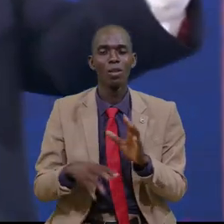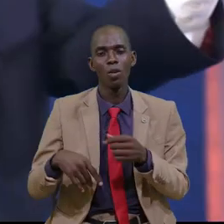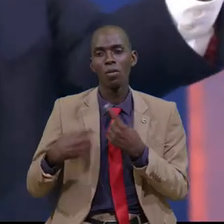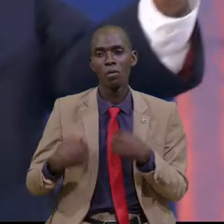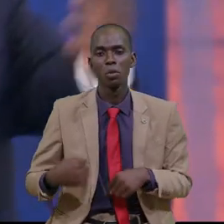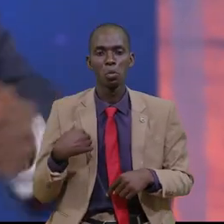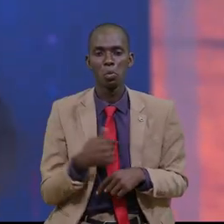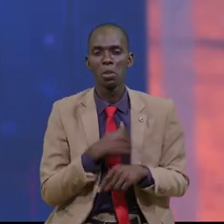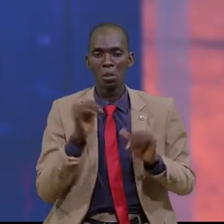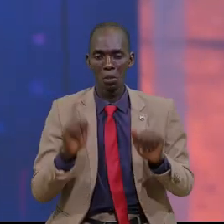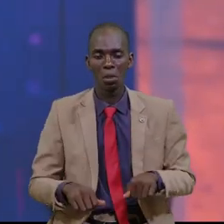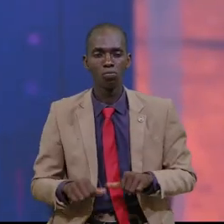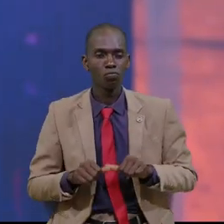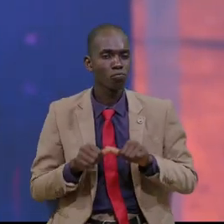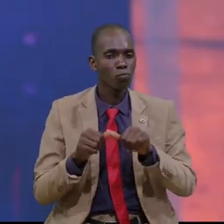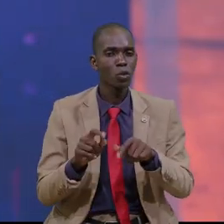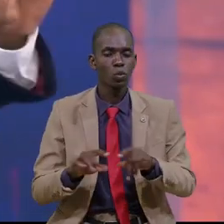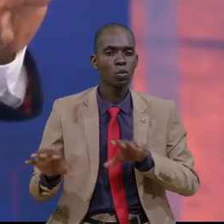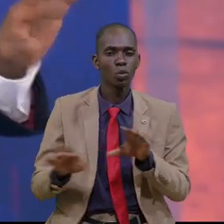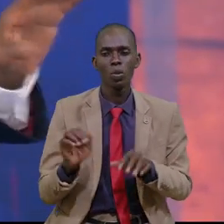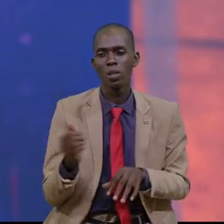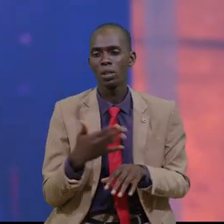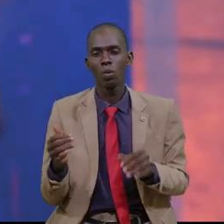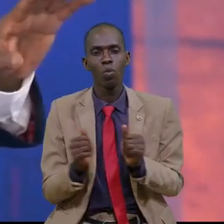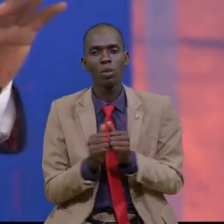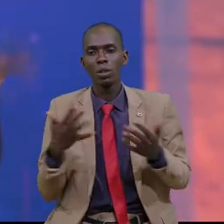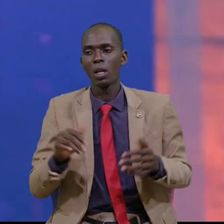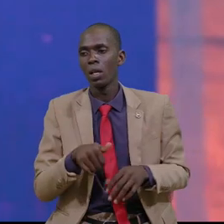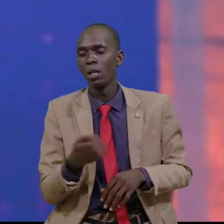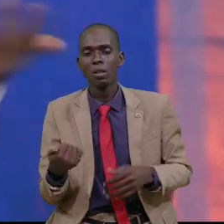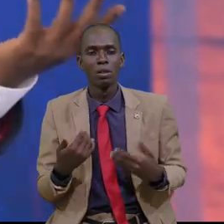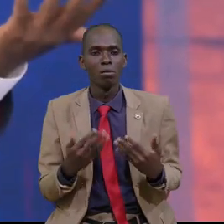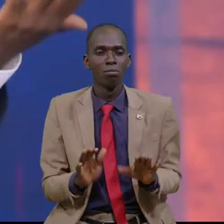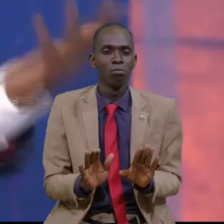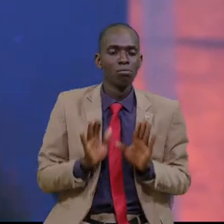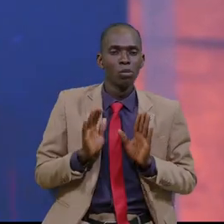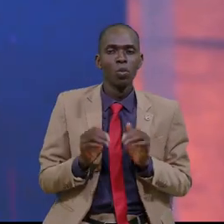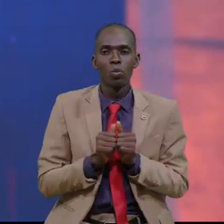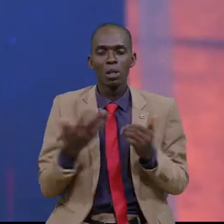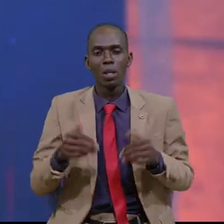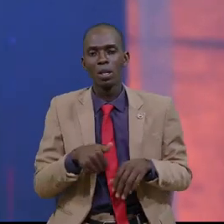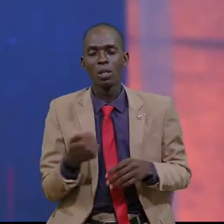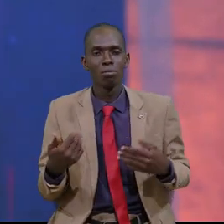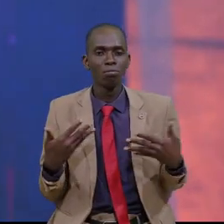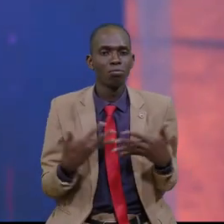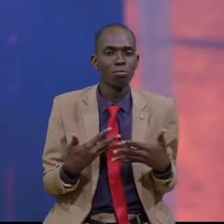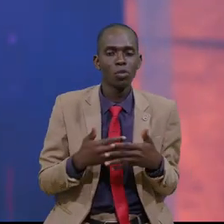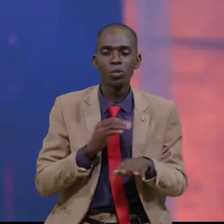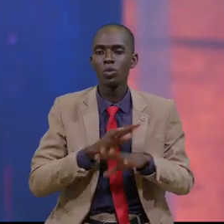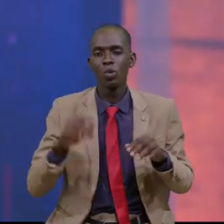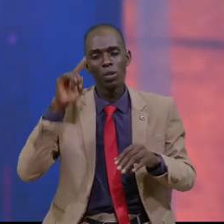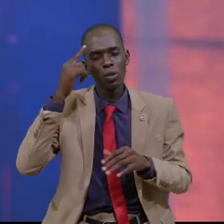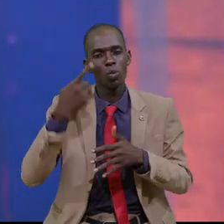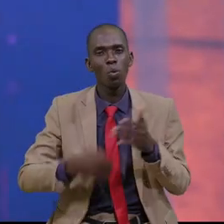think without impunity. That is, we don't fear, we don't even think of what God can do.